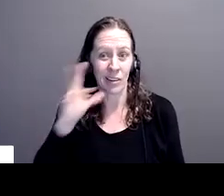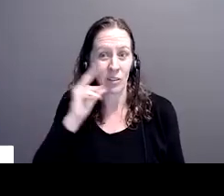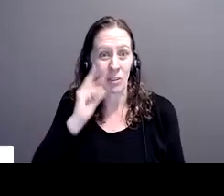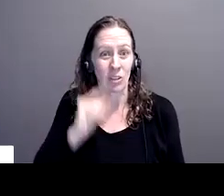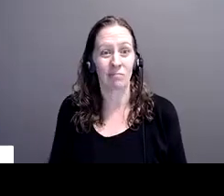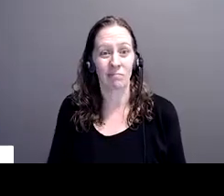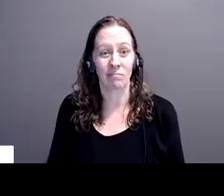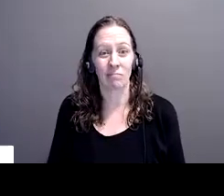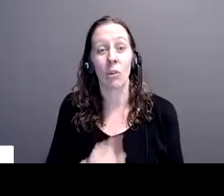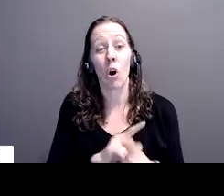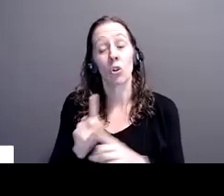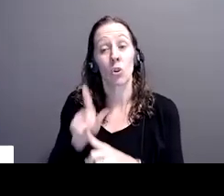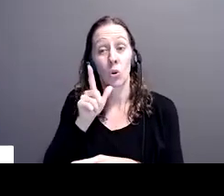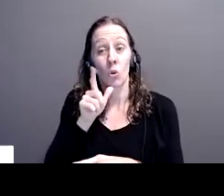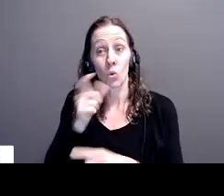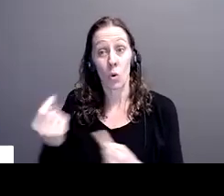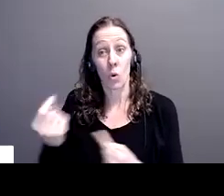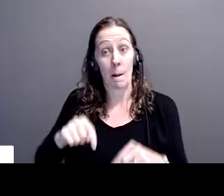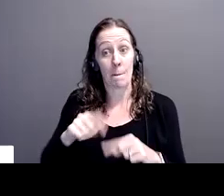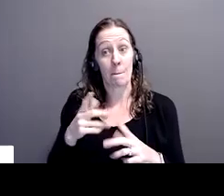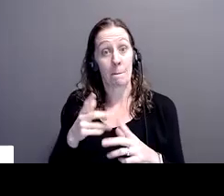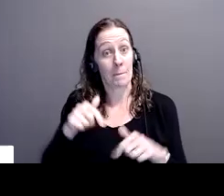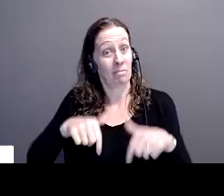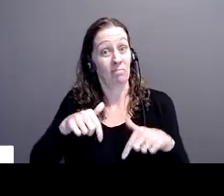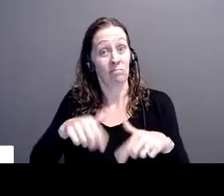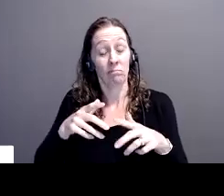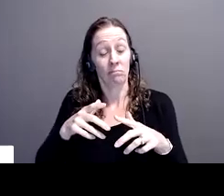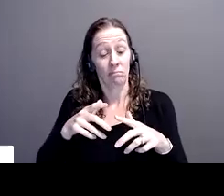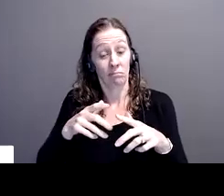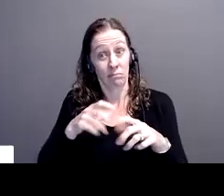We have found that women in shelter are not prioritized in the healthcare system.